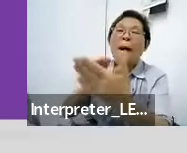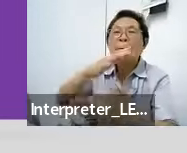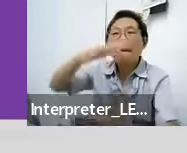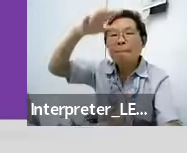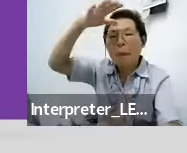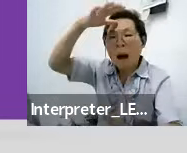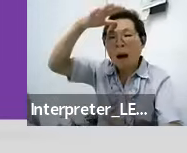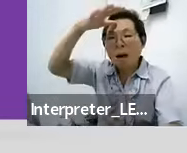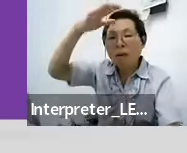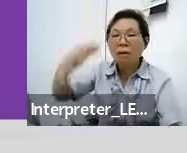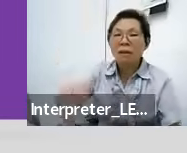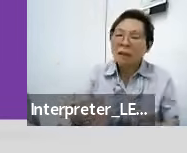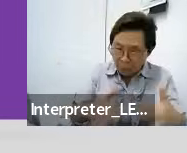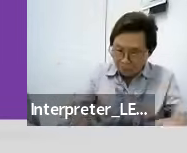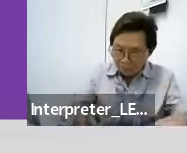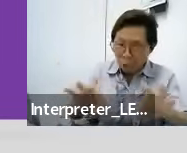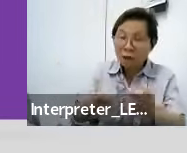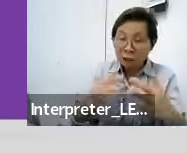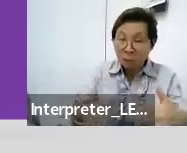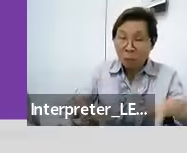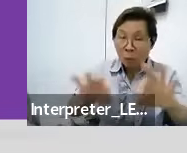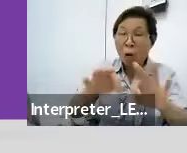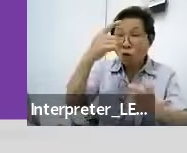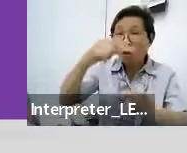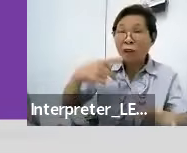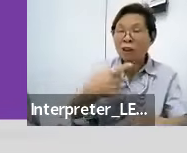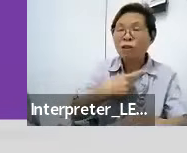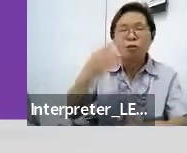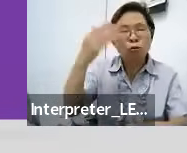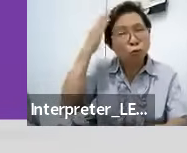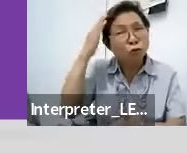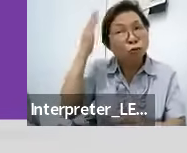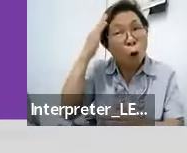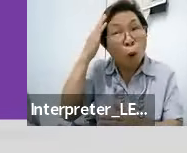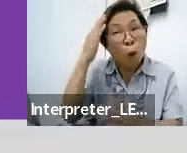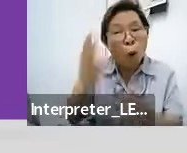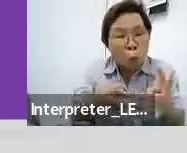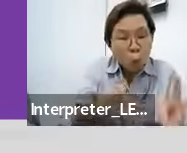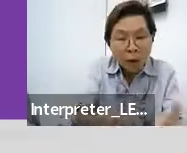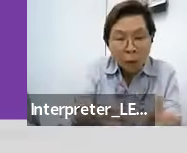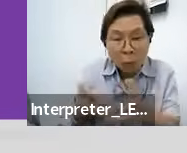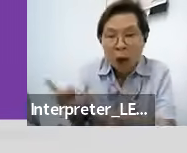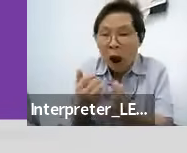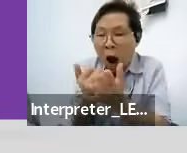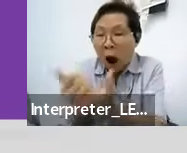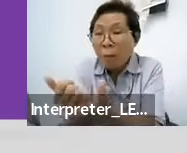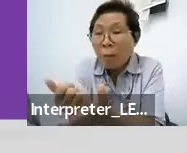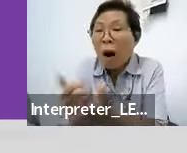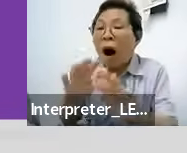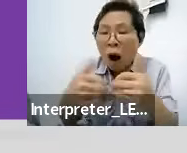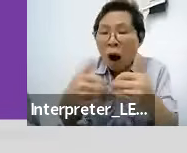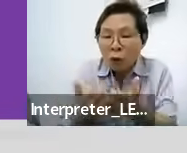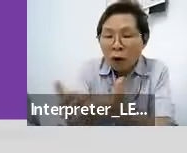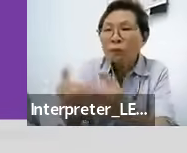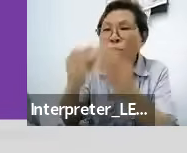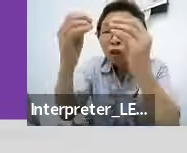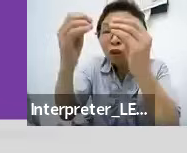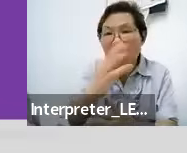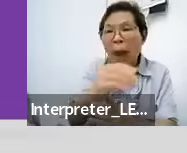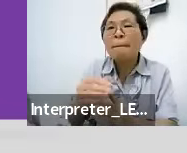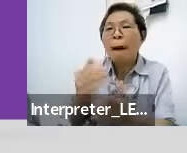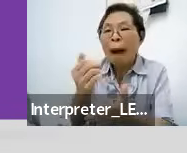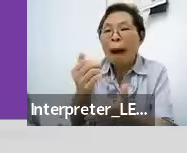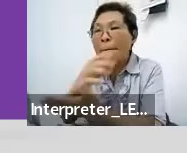parents. So it is important for us to identify ways on how we can help the teachers and the parents to cope with